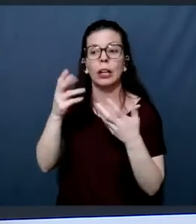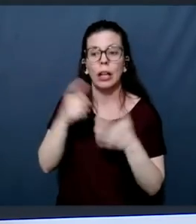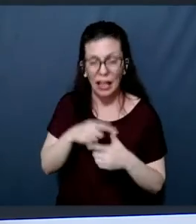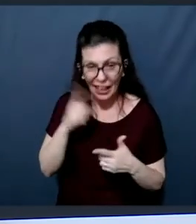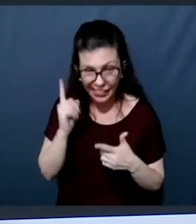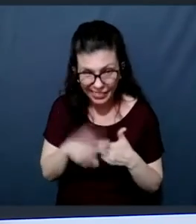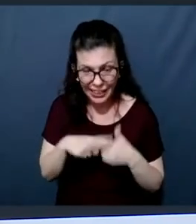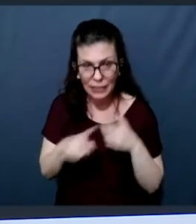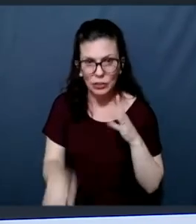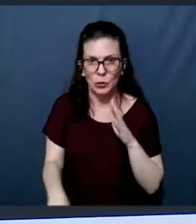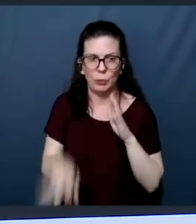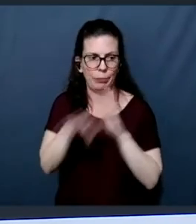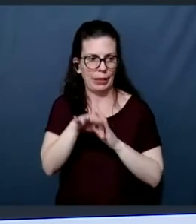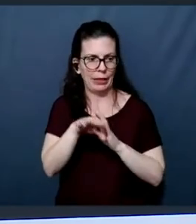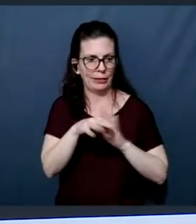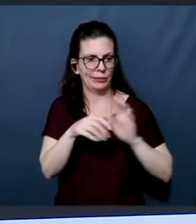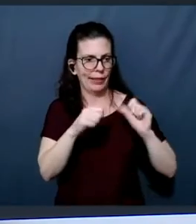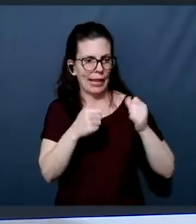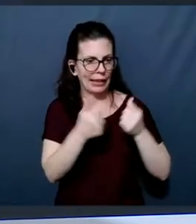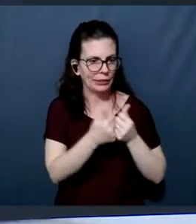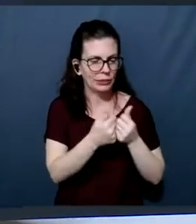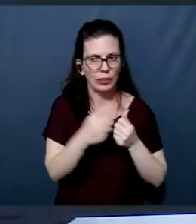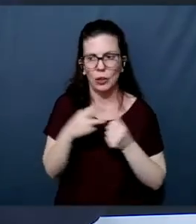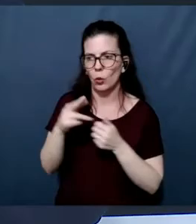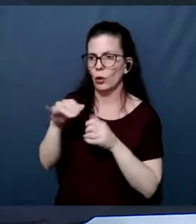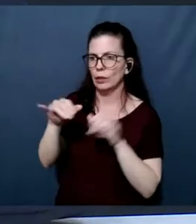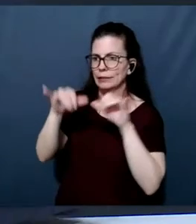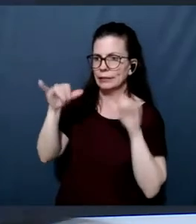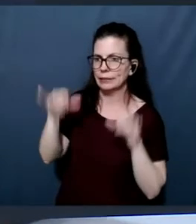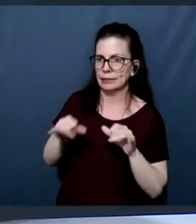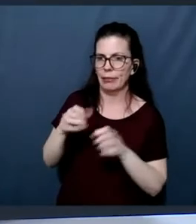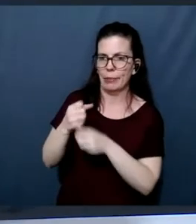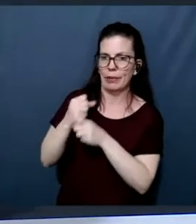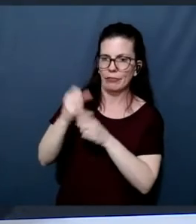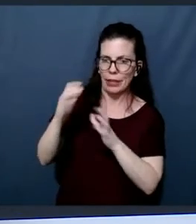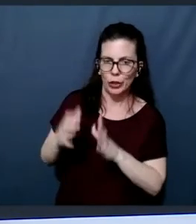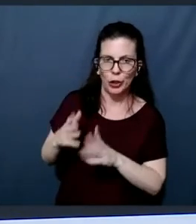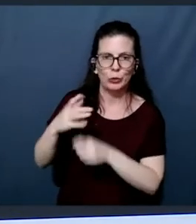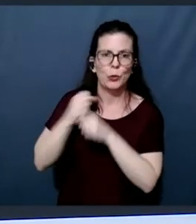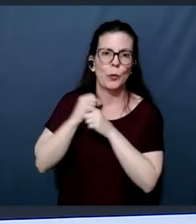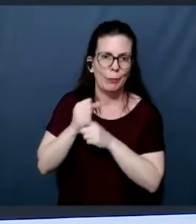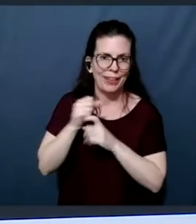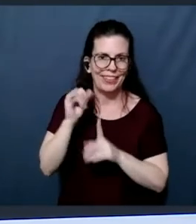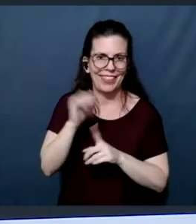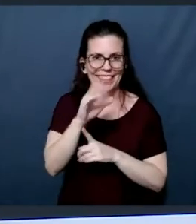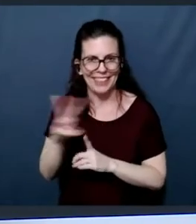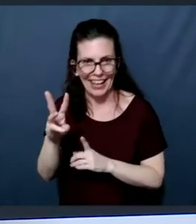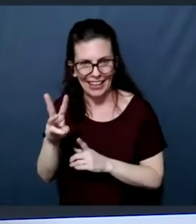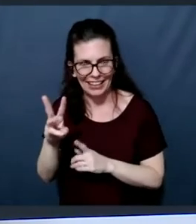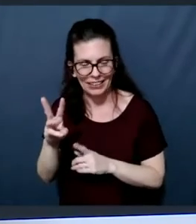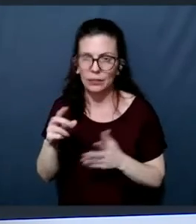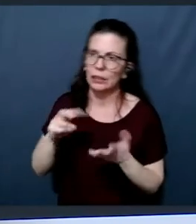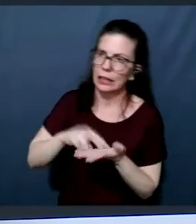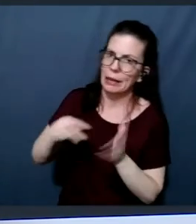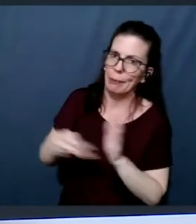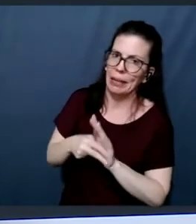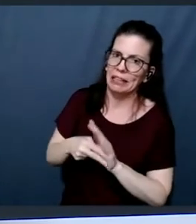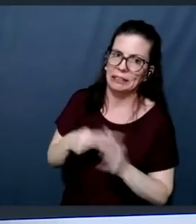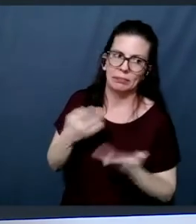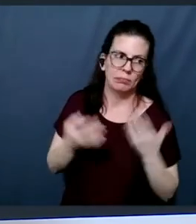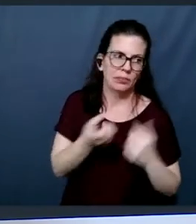an agency or a system integrator Sure. to build that site, and which means that maybe 12 or 18